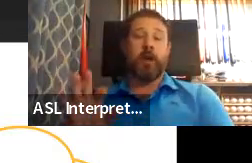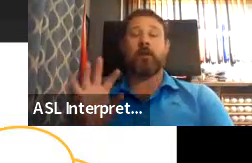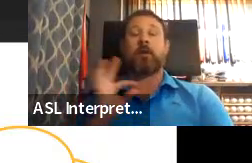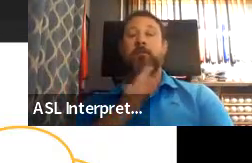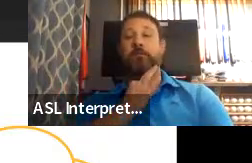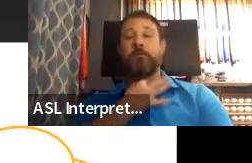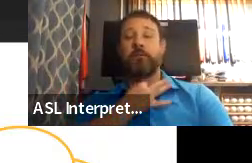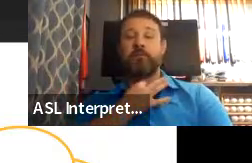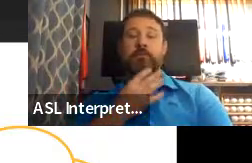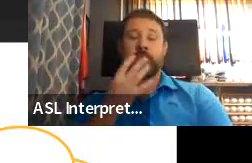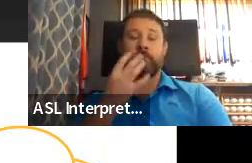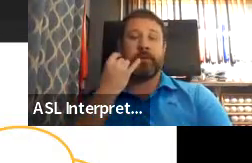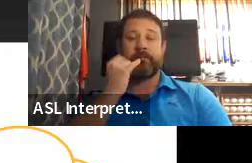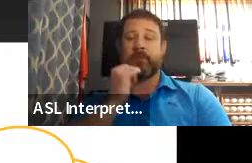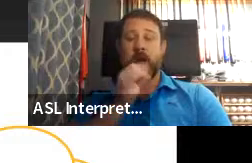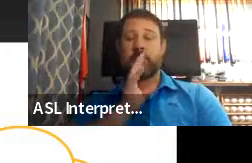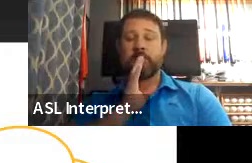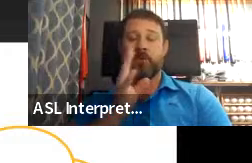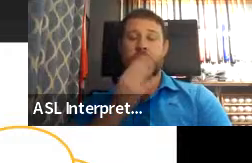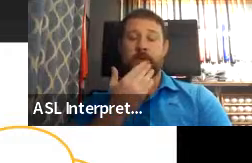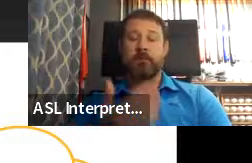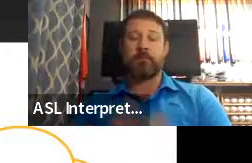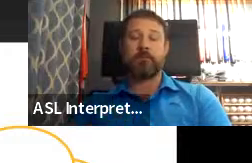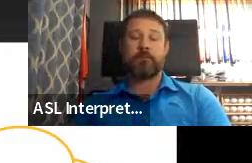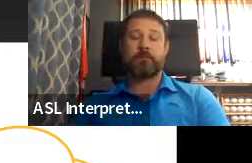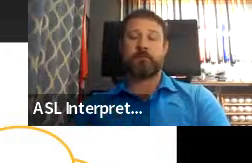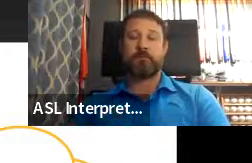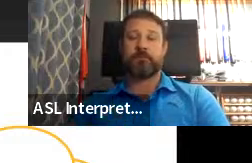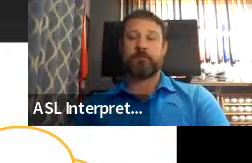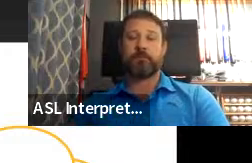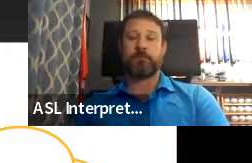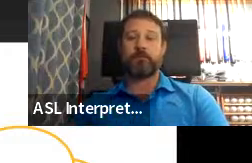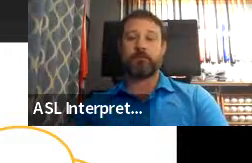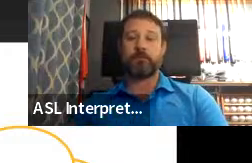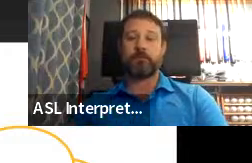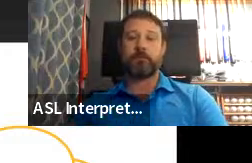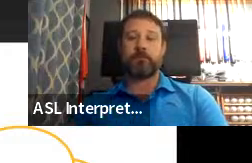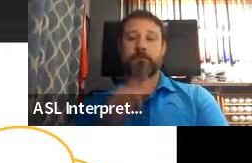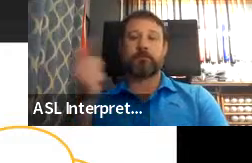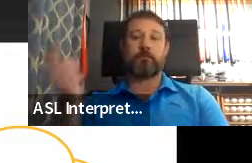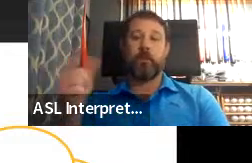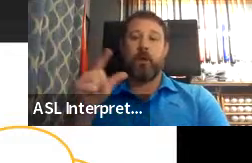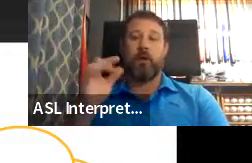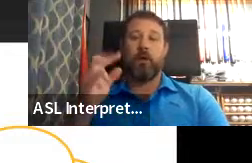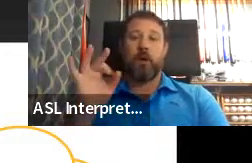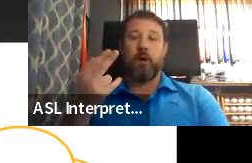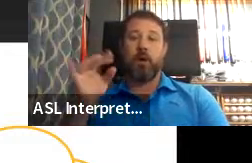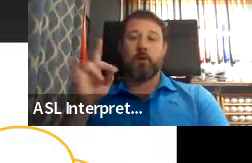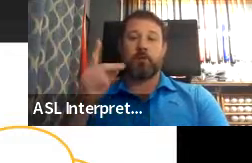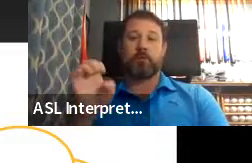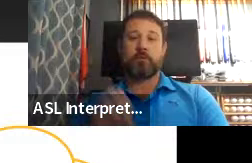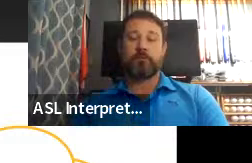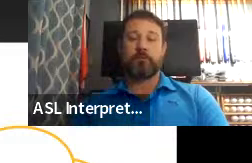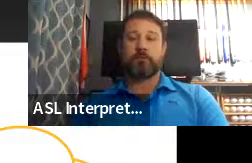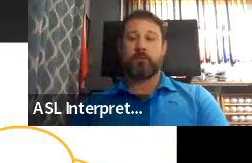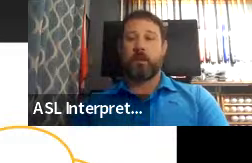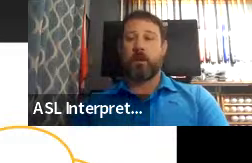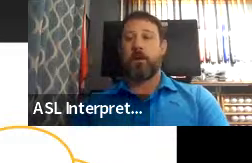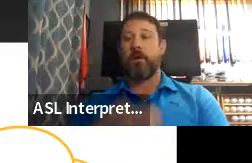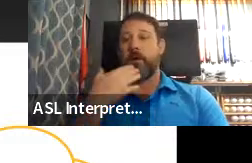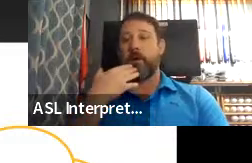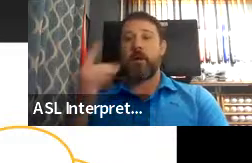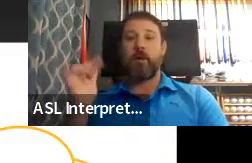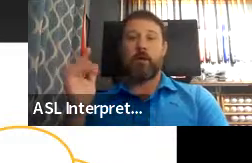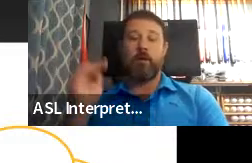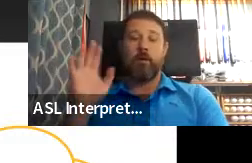speaking. And with that, I will turn it over to one of our co-chairs, Greg Hodge. Cool. Thanks, Lauren. Good afternoon,